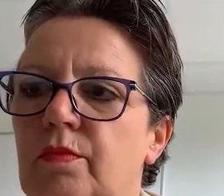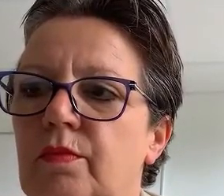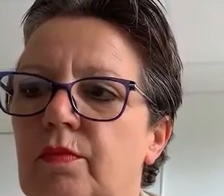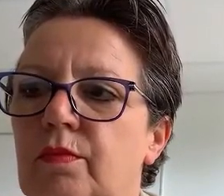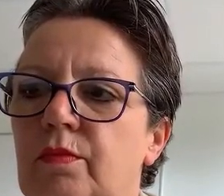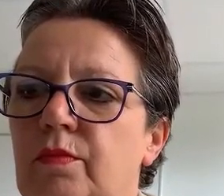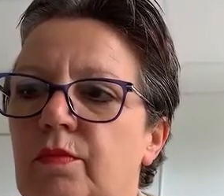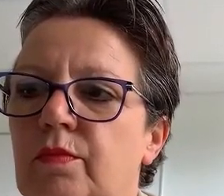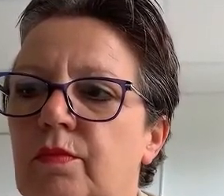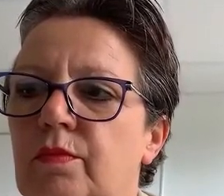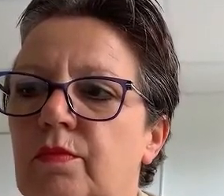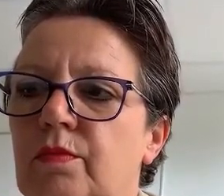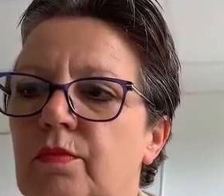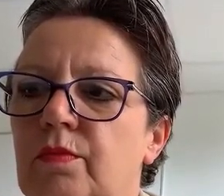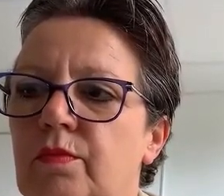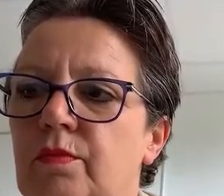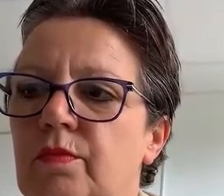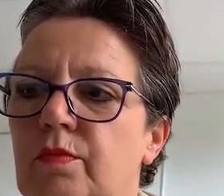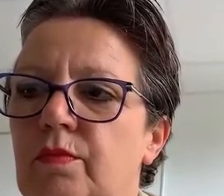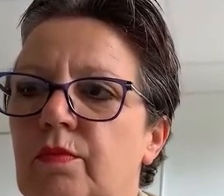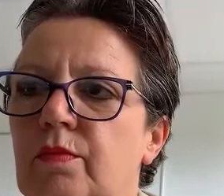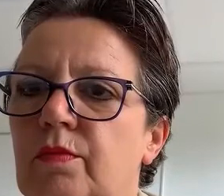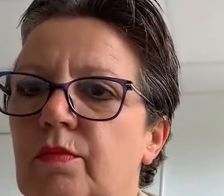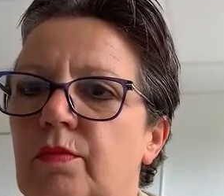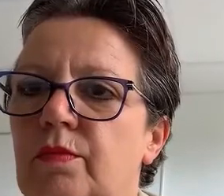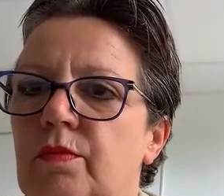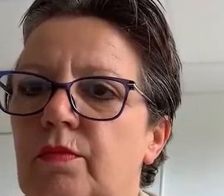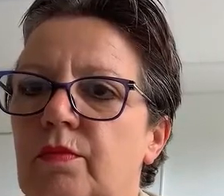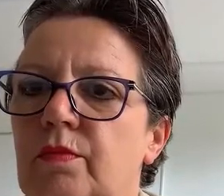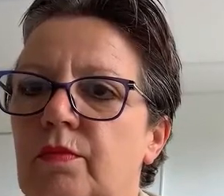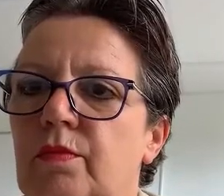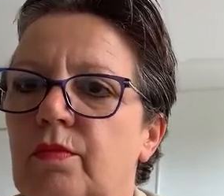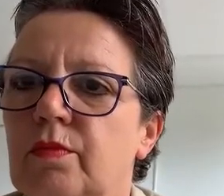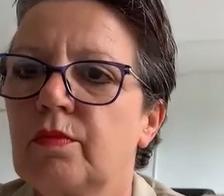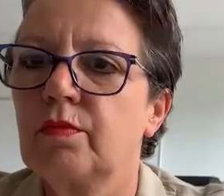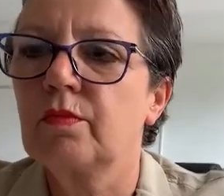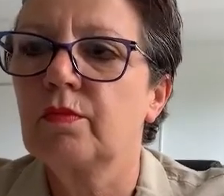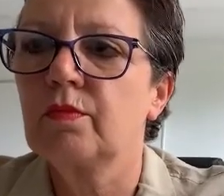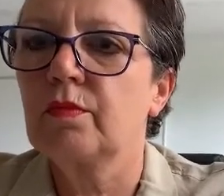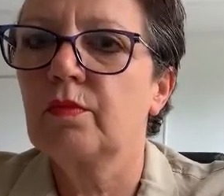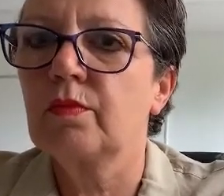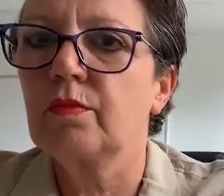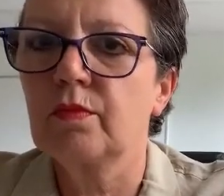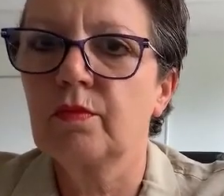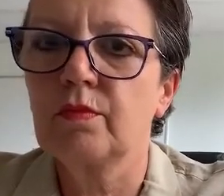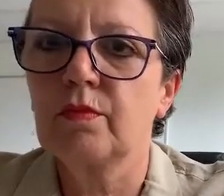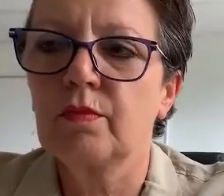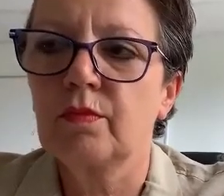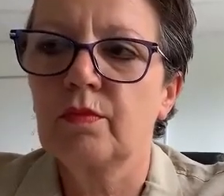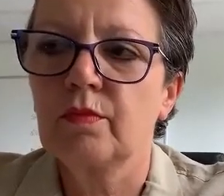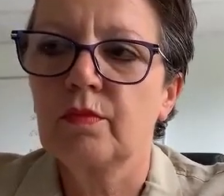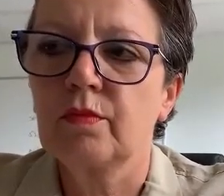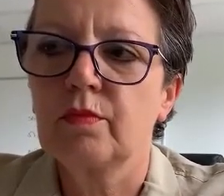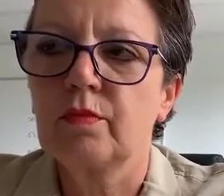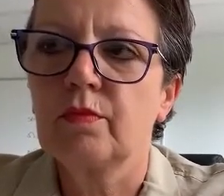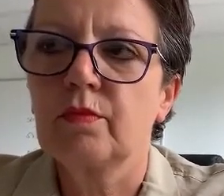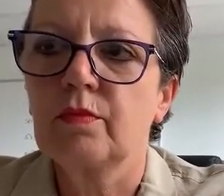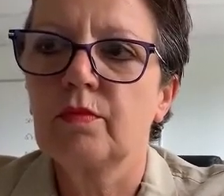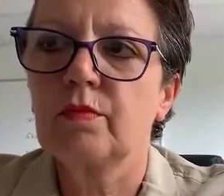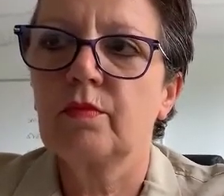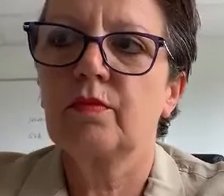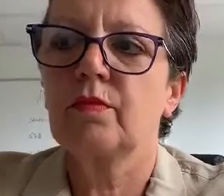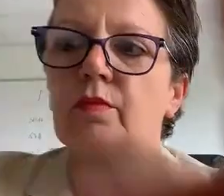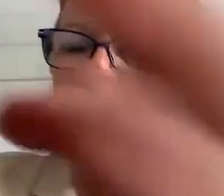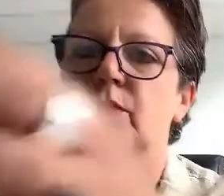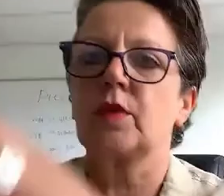make a start. So my name is Fazila Ahmed, and I'm the acting Chief Executive for Healthwatch